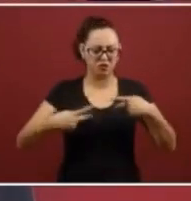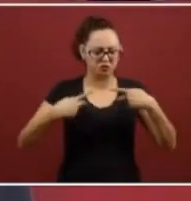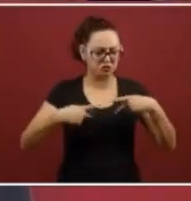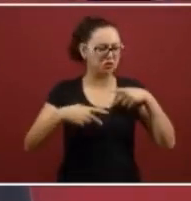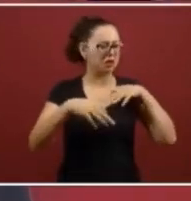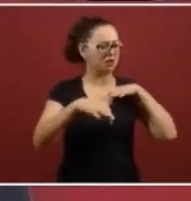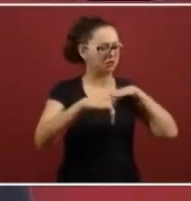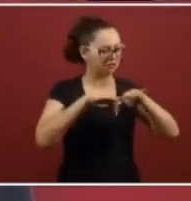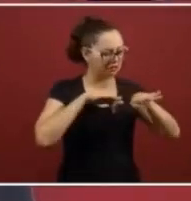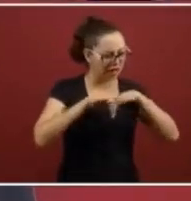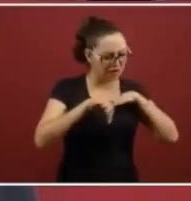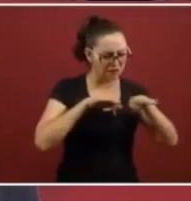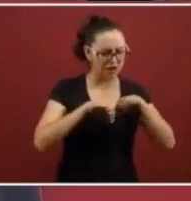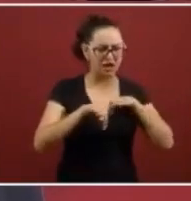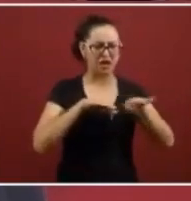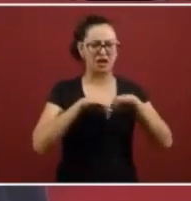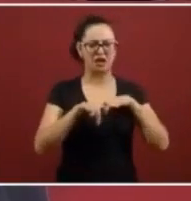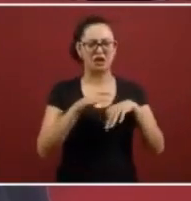the workers,